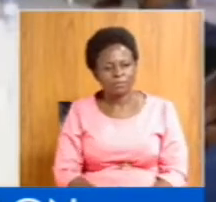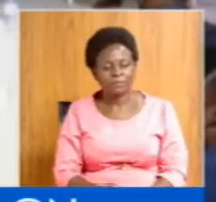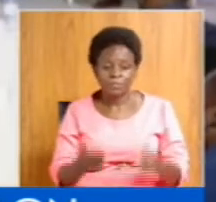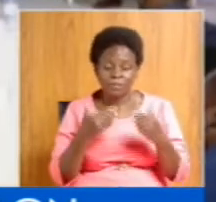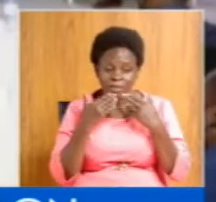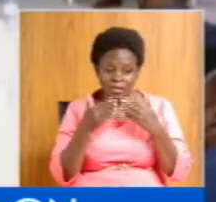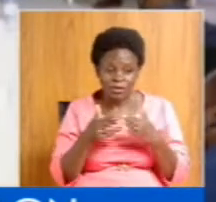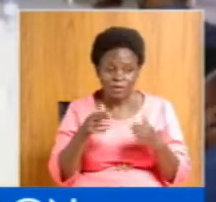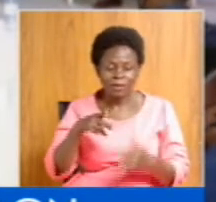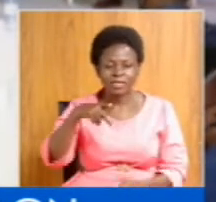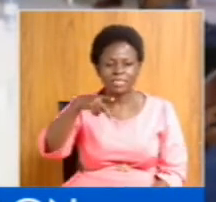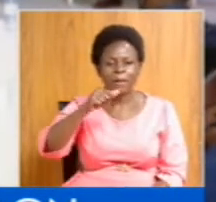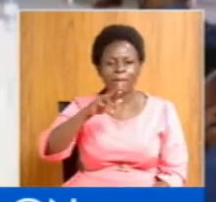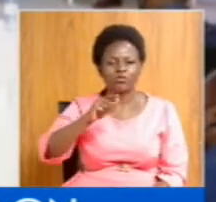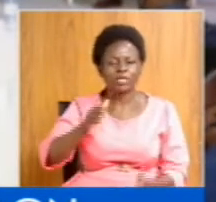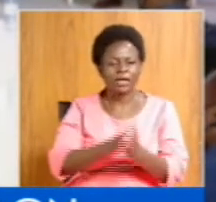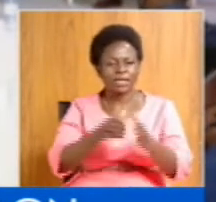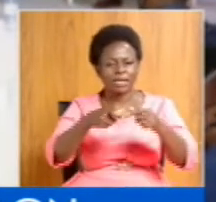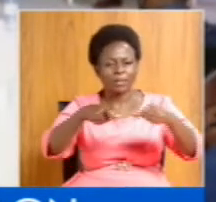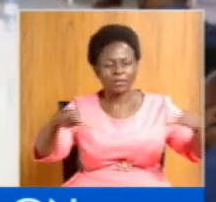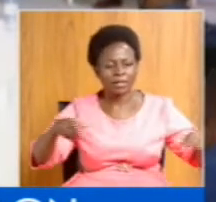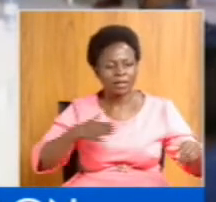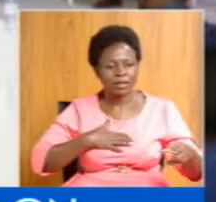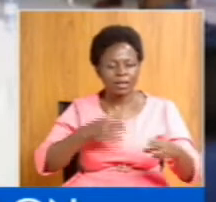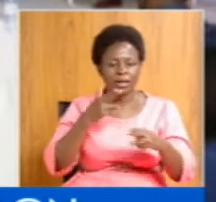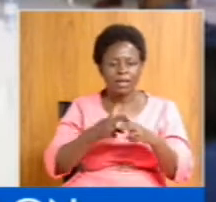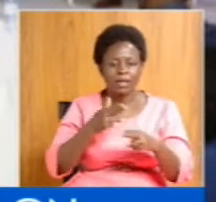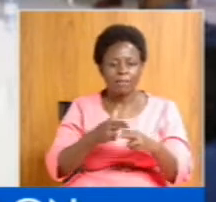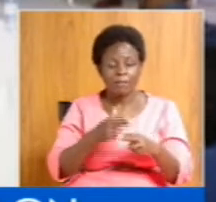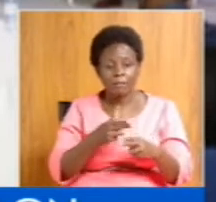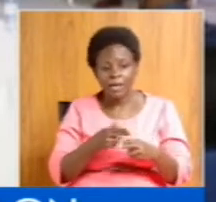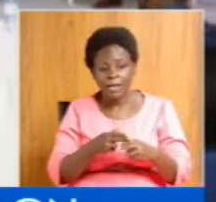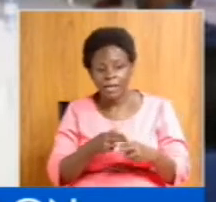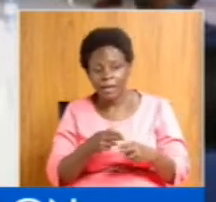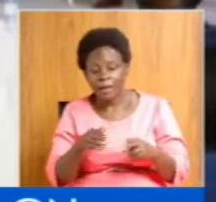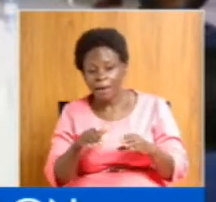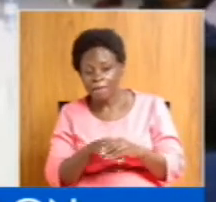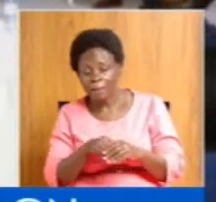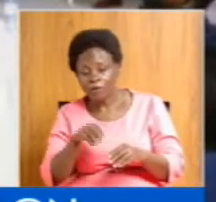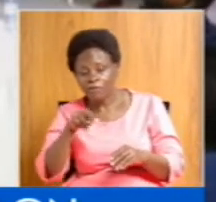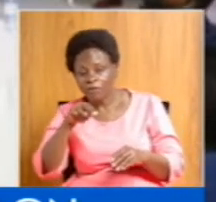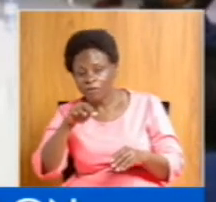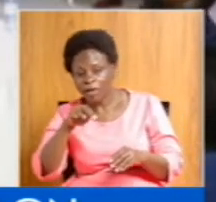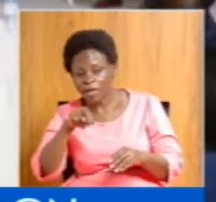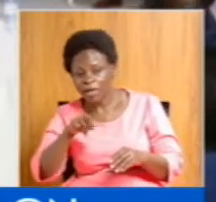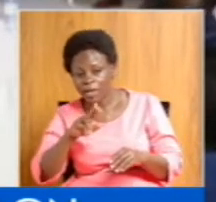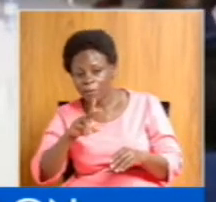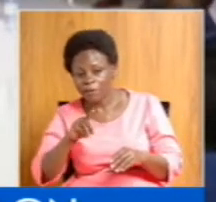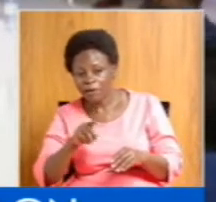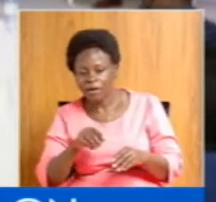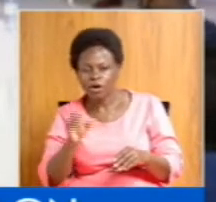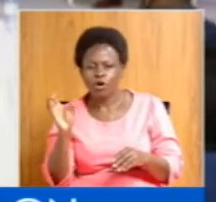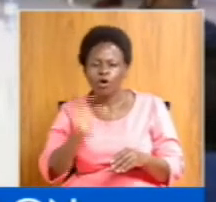thank you very much Patrick and thank you the panelists my name is Najib Kasole and I'm a member of Net Peel my question